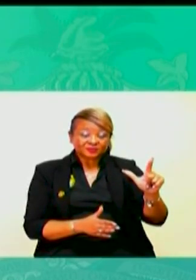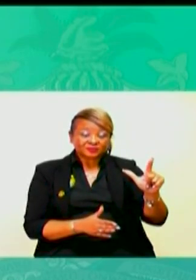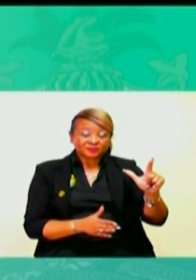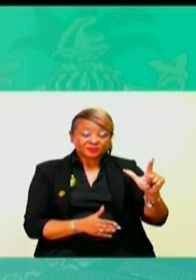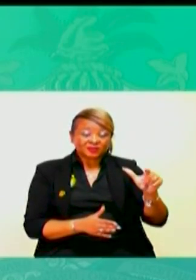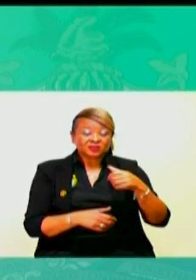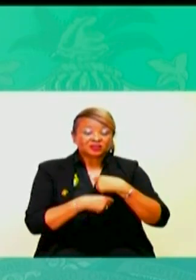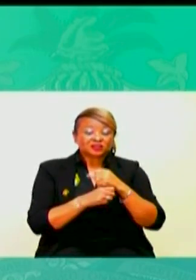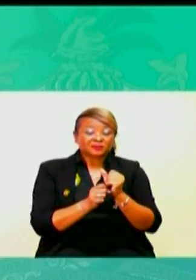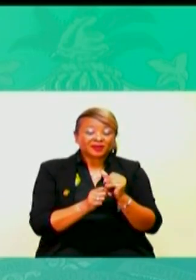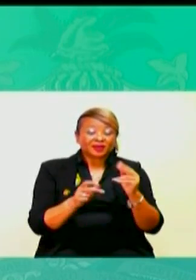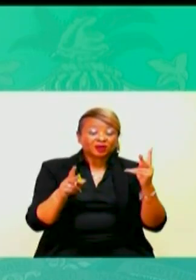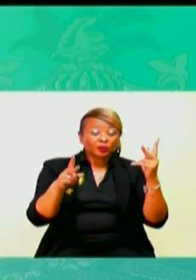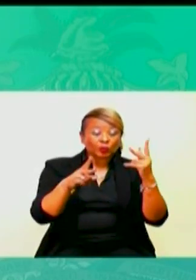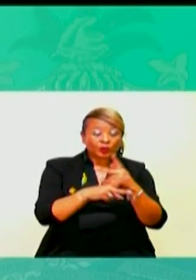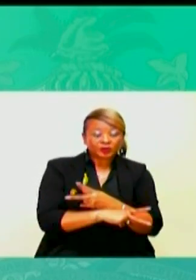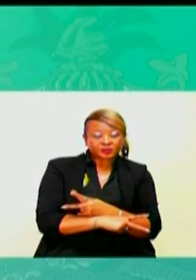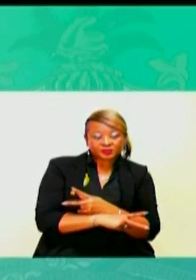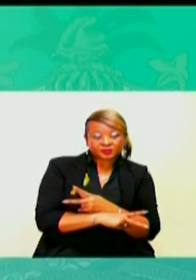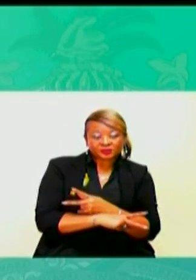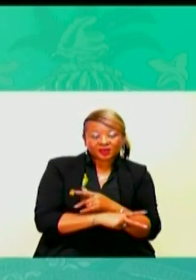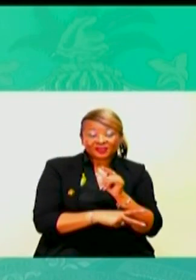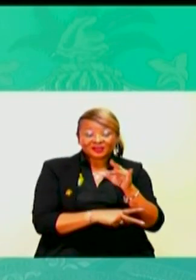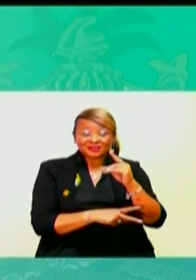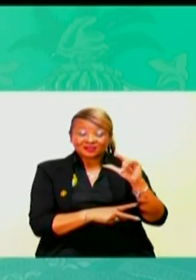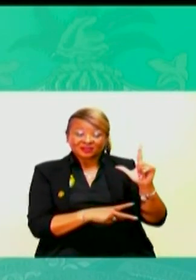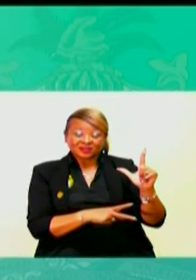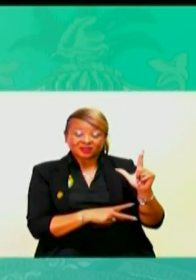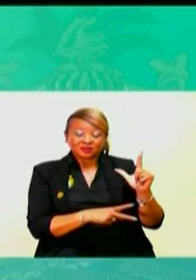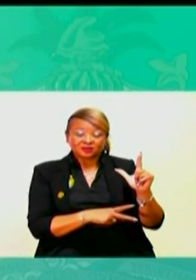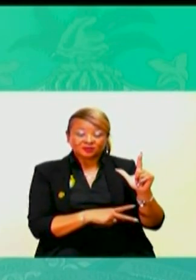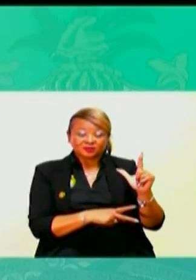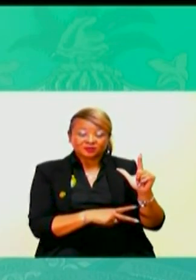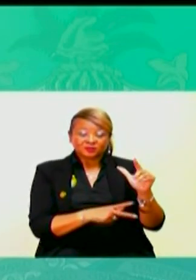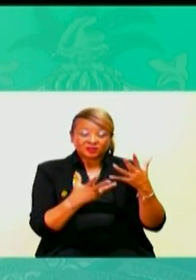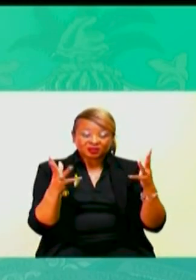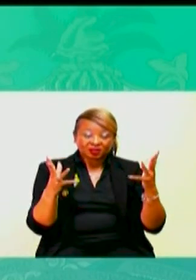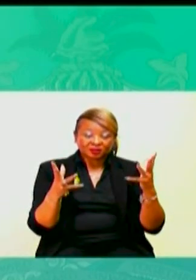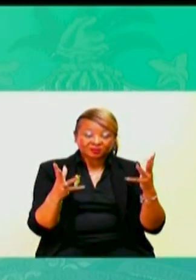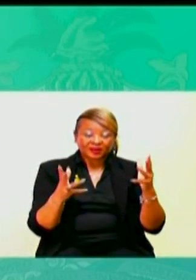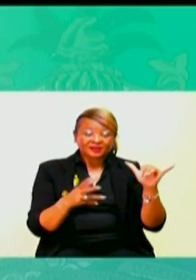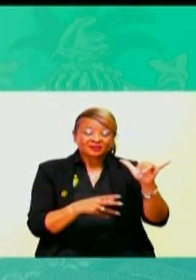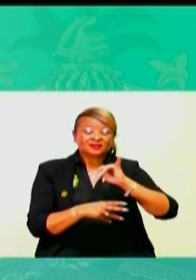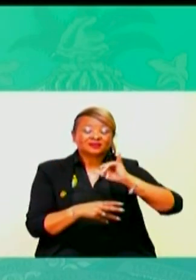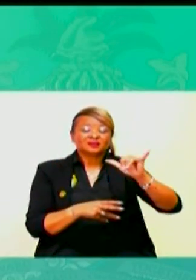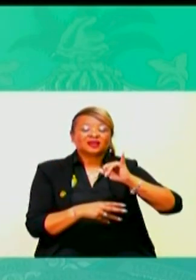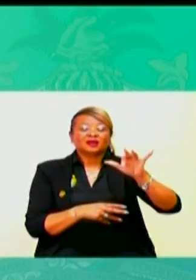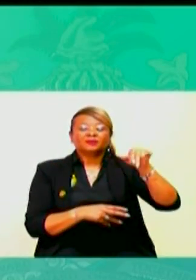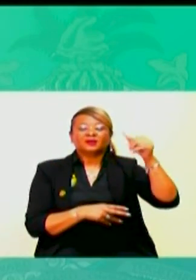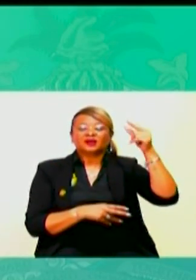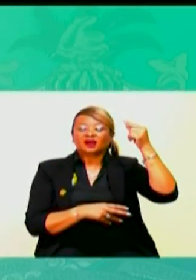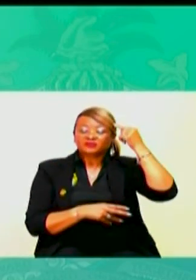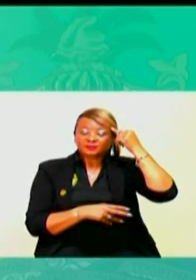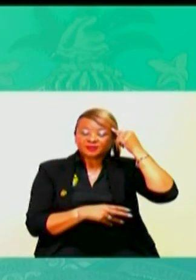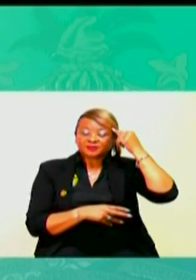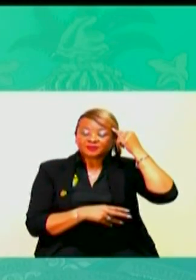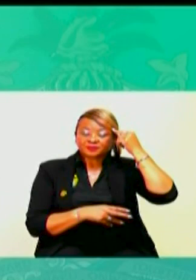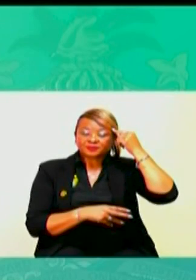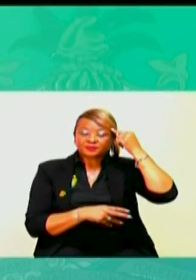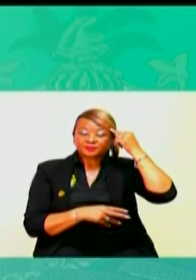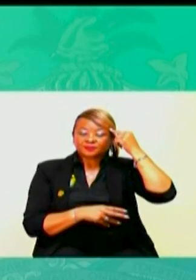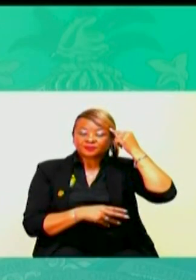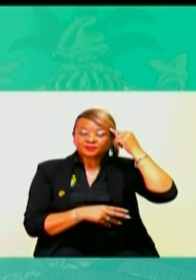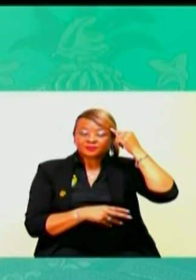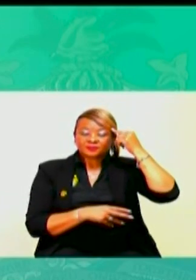to make matters worse, this deal was done by the same government. Listen to this. This deal was